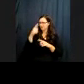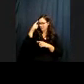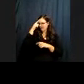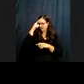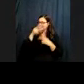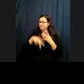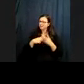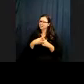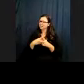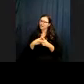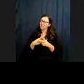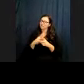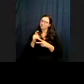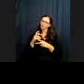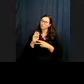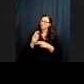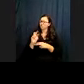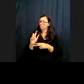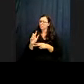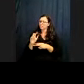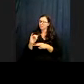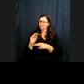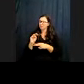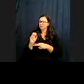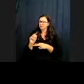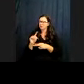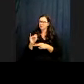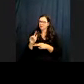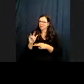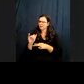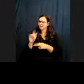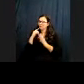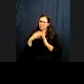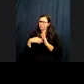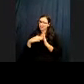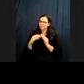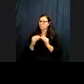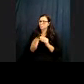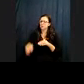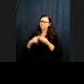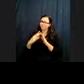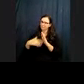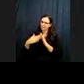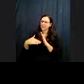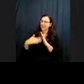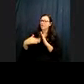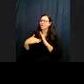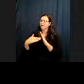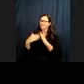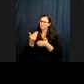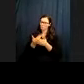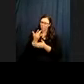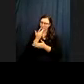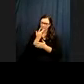of temporal immortality to paint and more paint, to almost taste it when